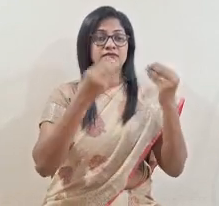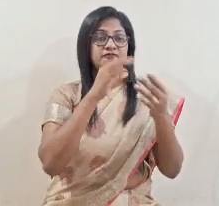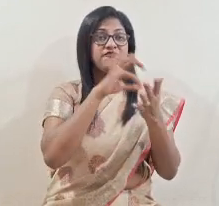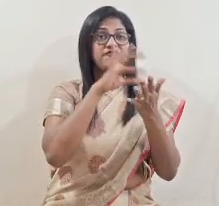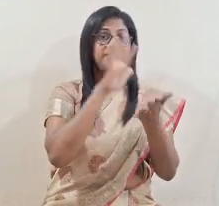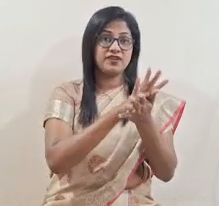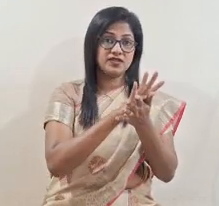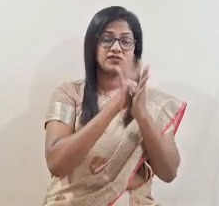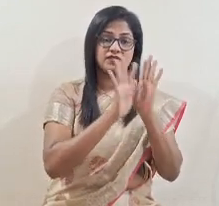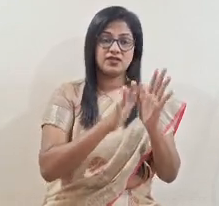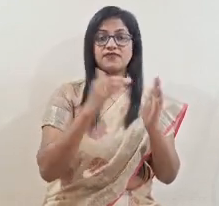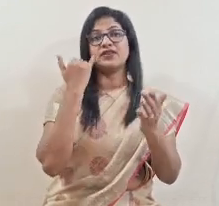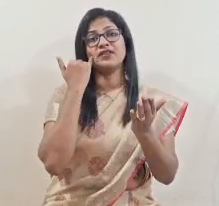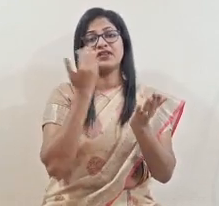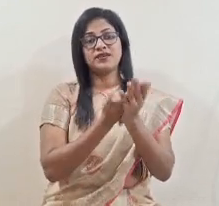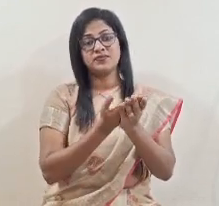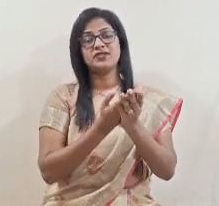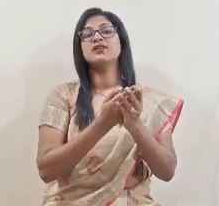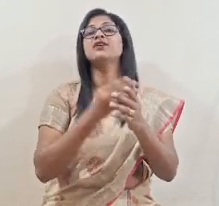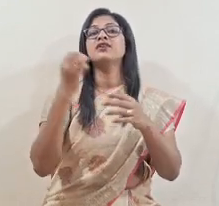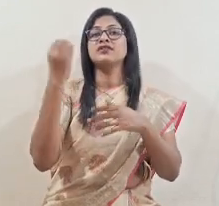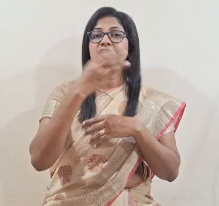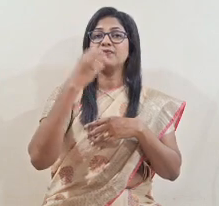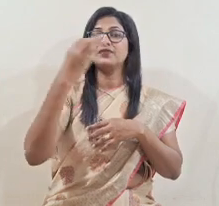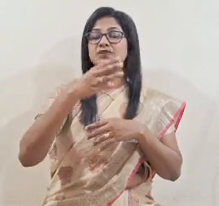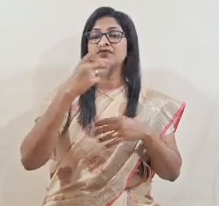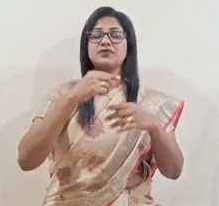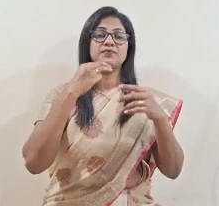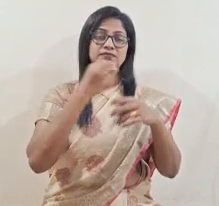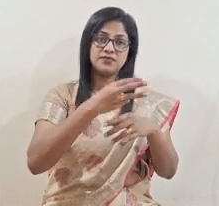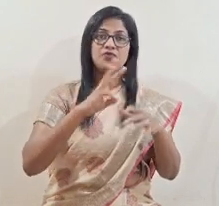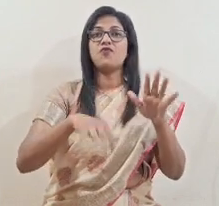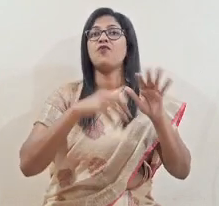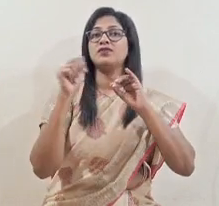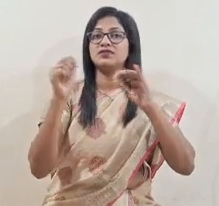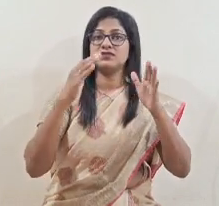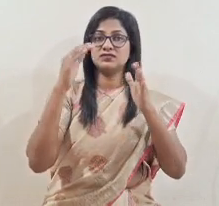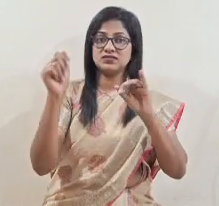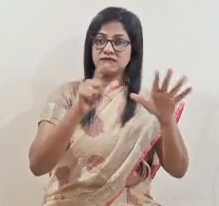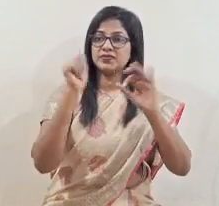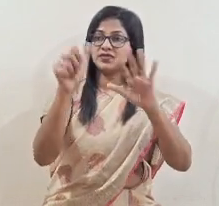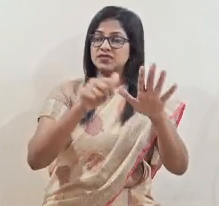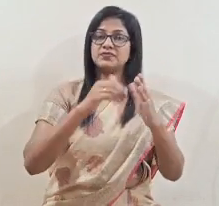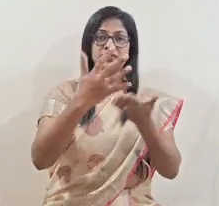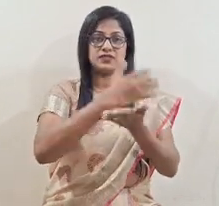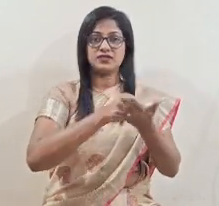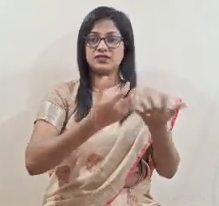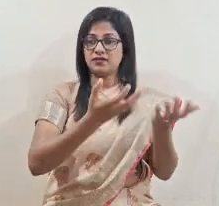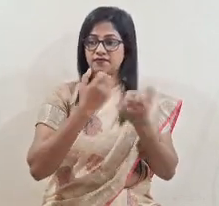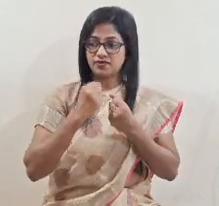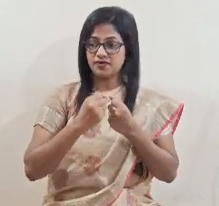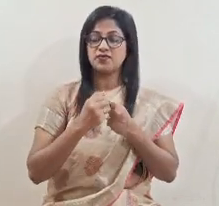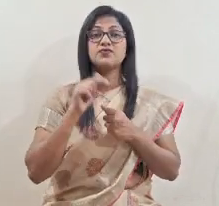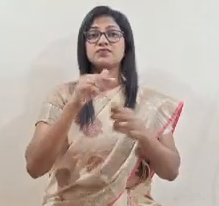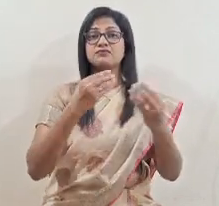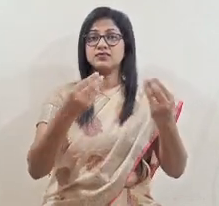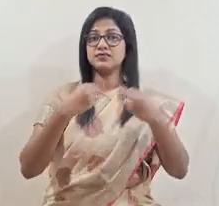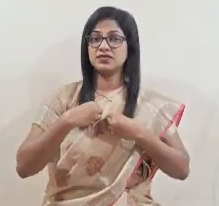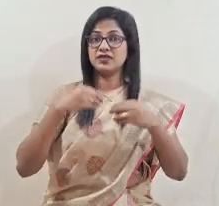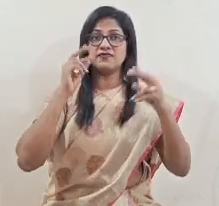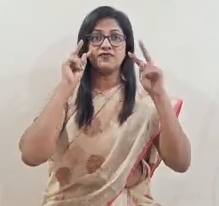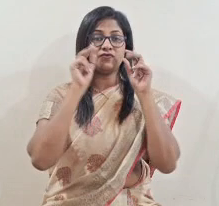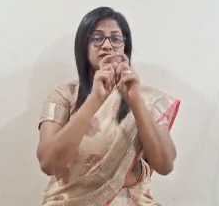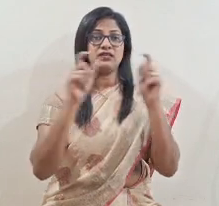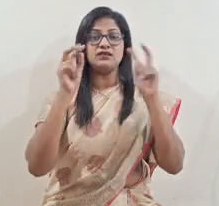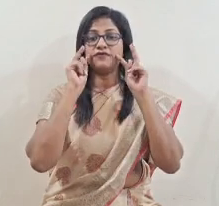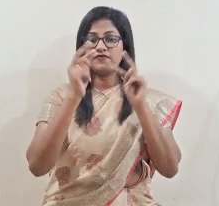and it will be recommended to take a quarterly or season-wise data that will give us the more a clear view on the change in